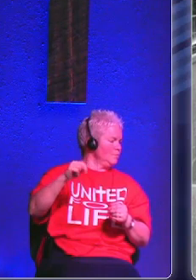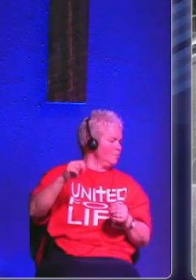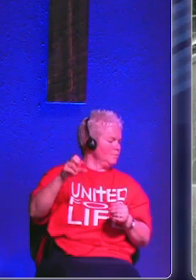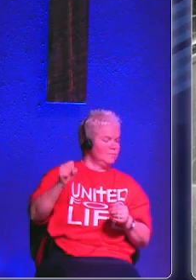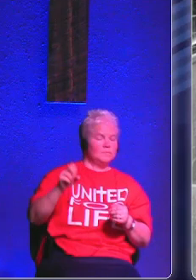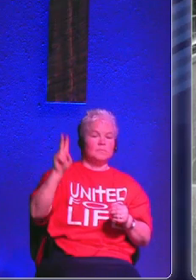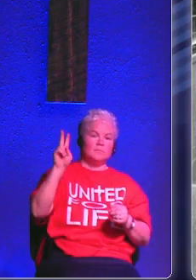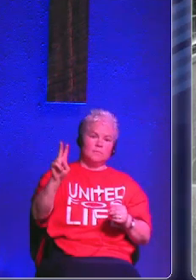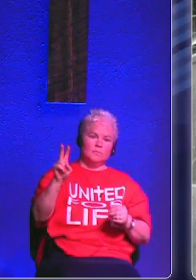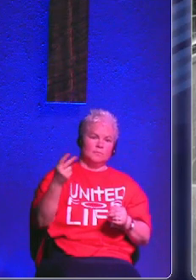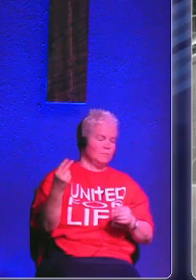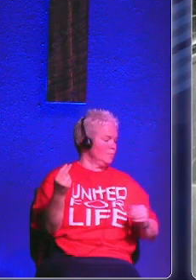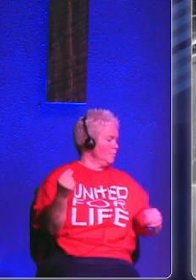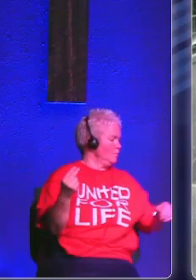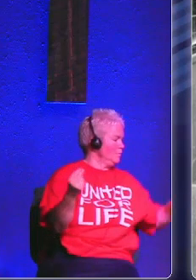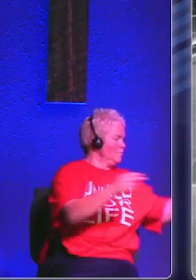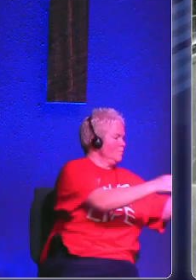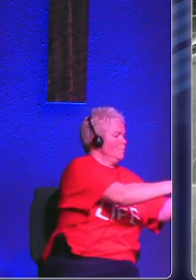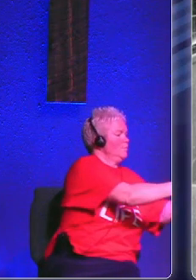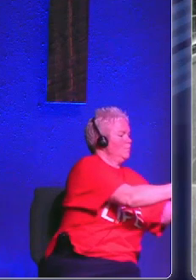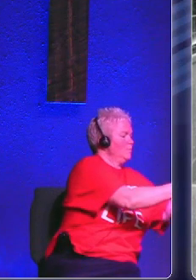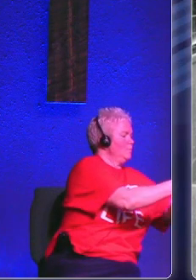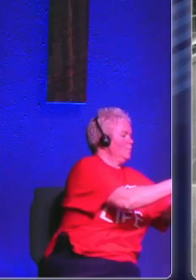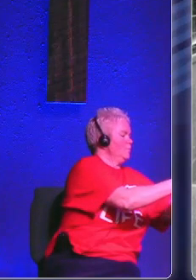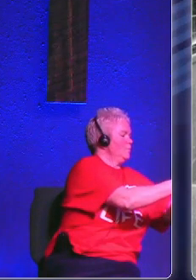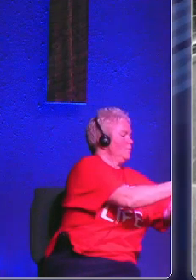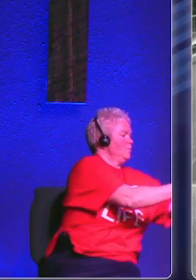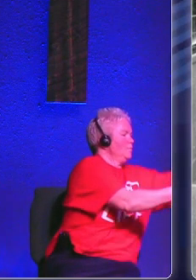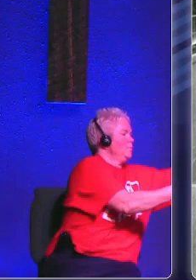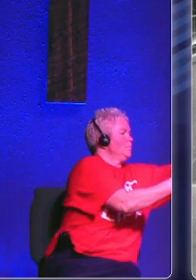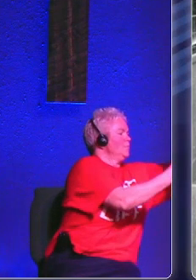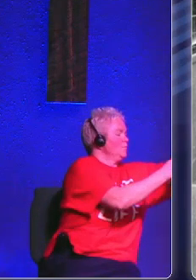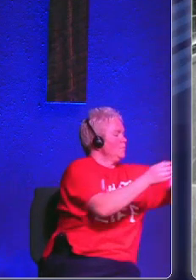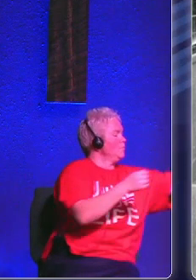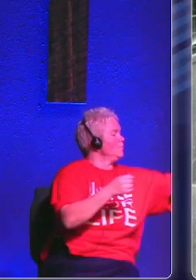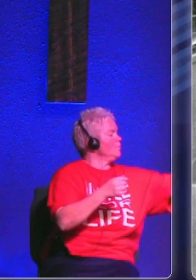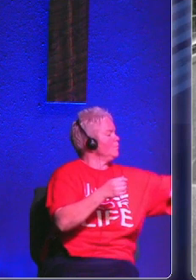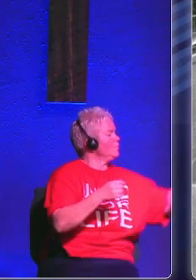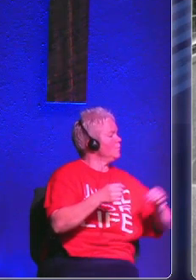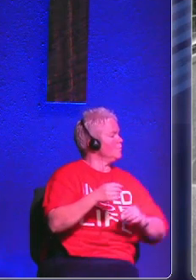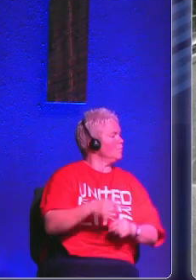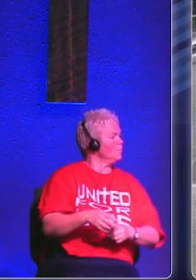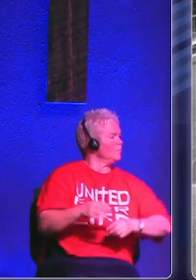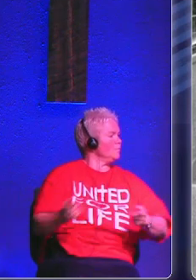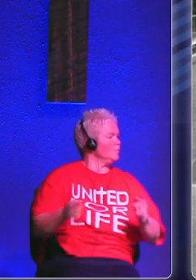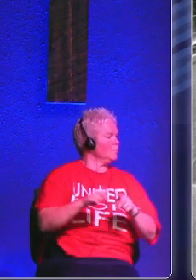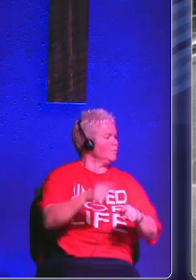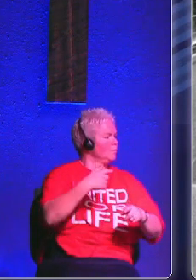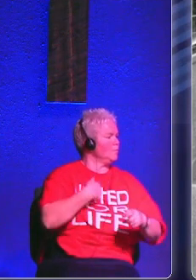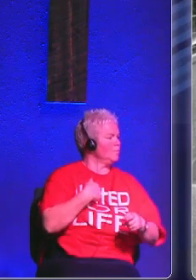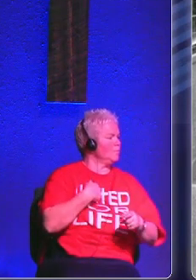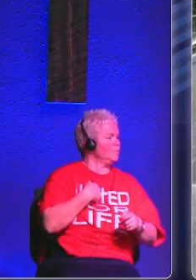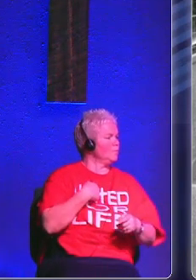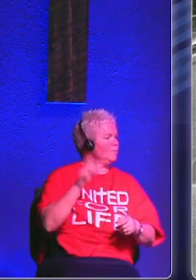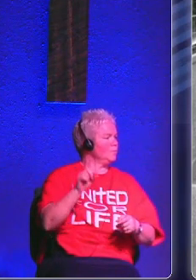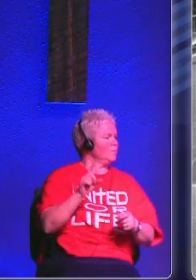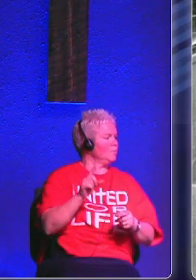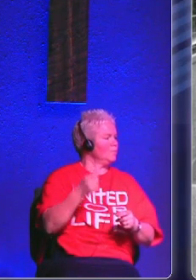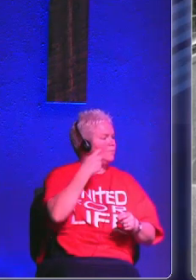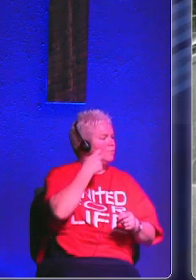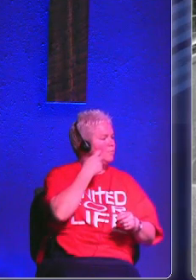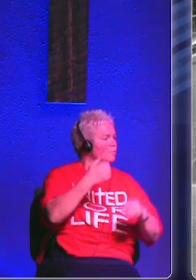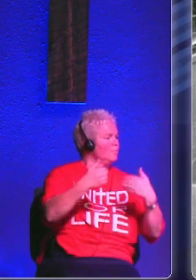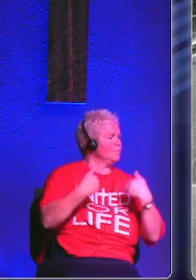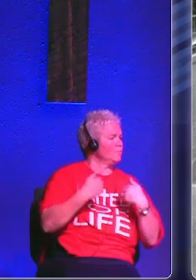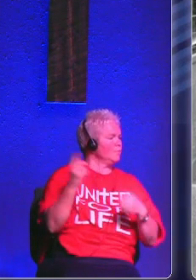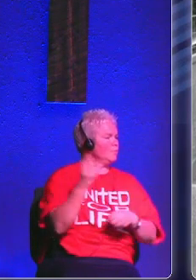dear ones, just as you have always obeyed my instructions with enthusiasm, not only in my presence, but now much